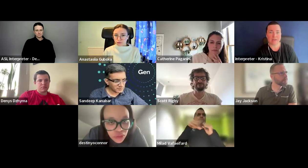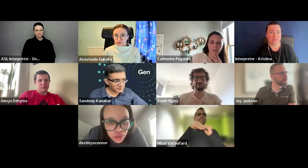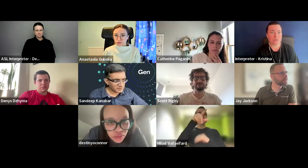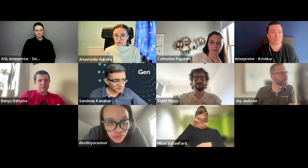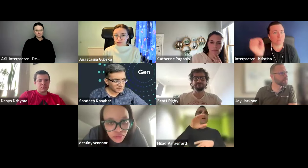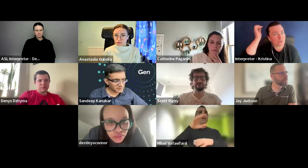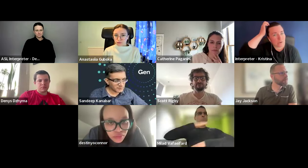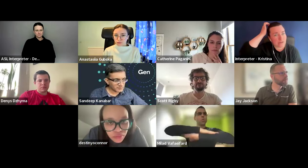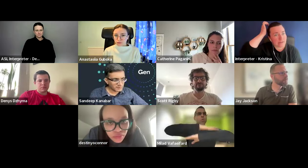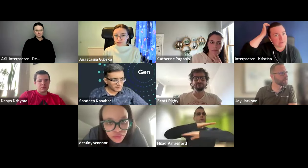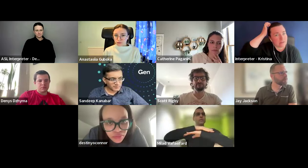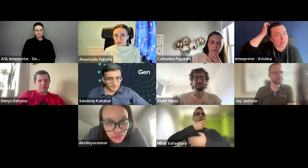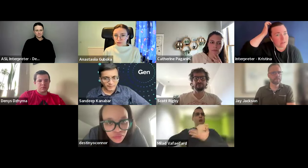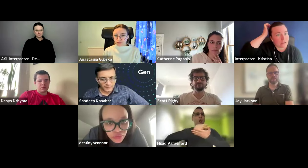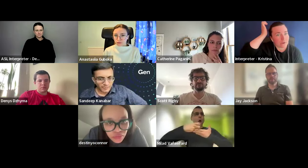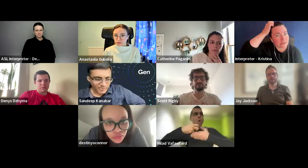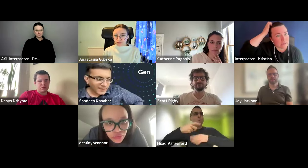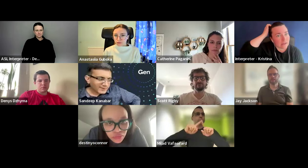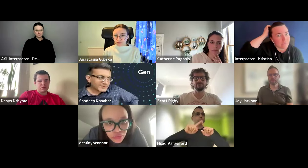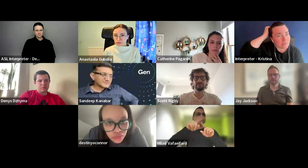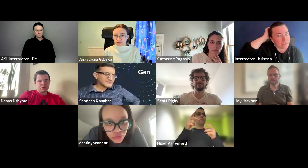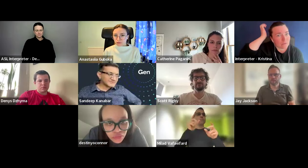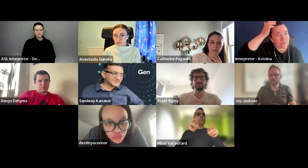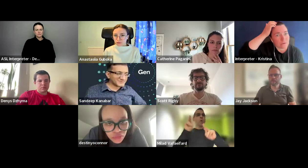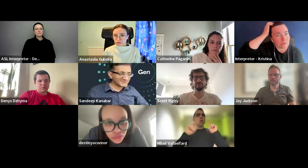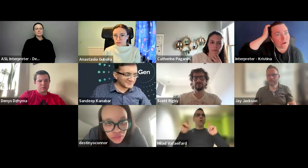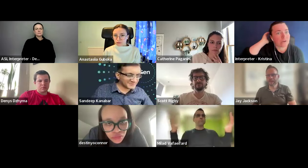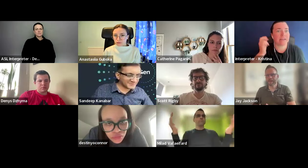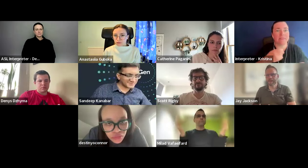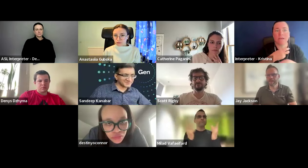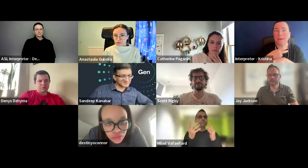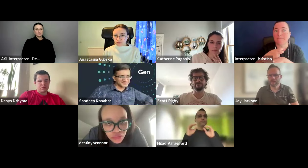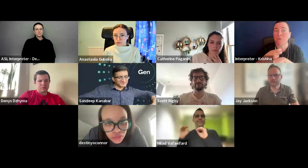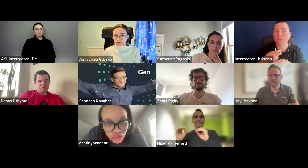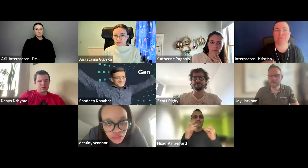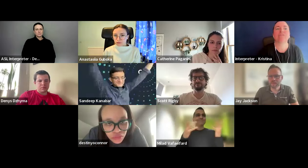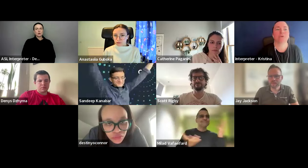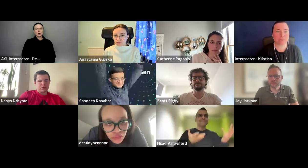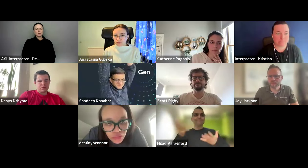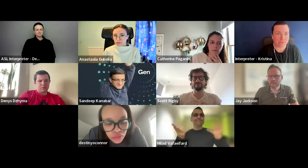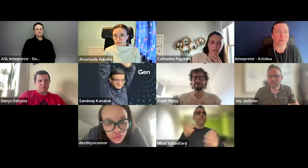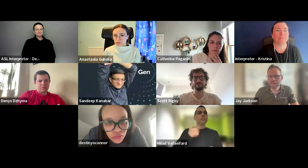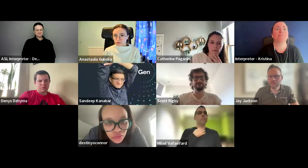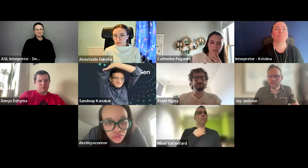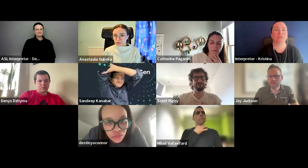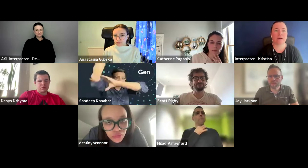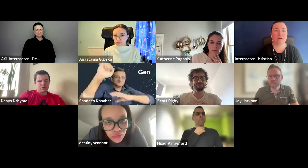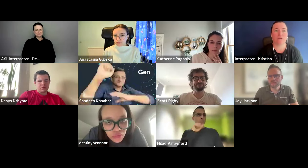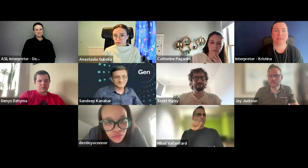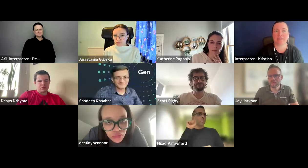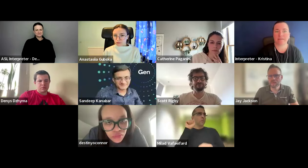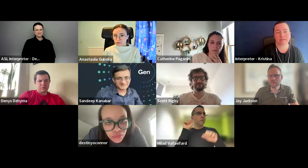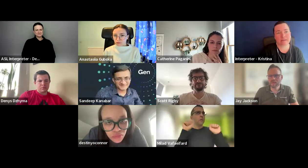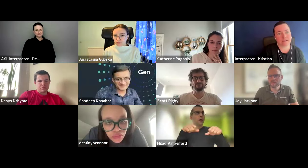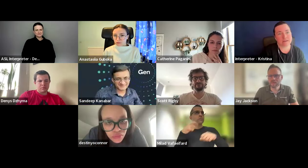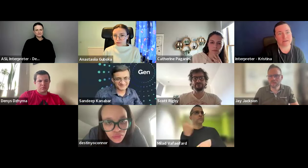Jay? No, you can go ahead. All right. Regarding the booth for people when